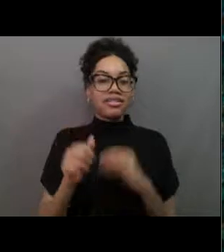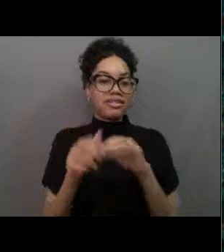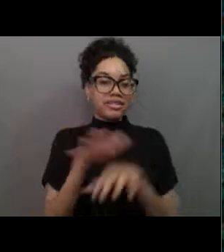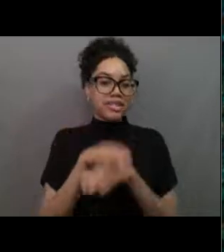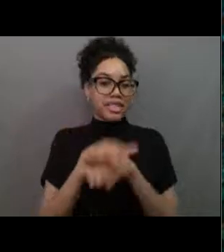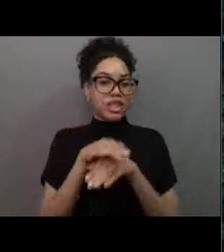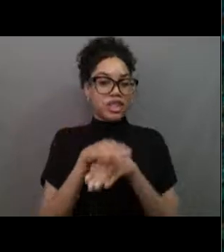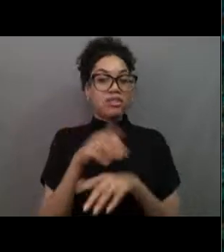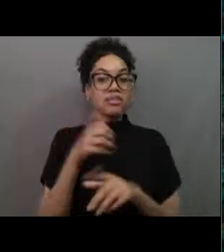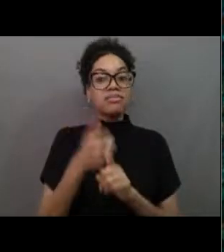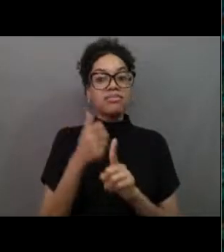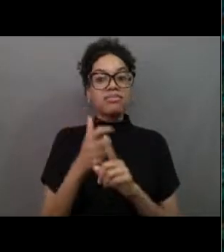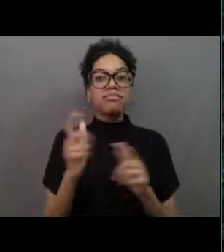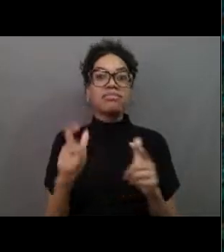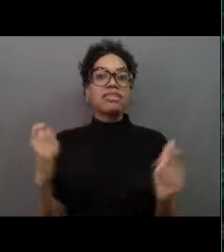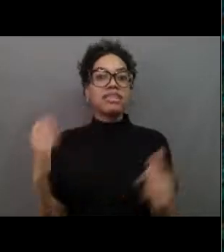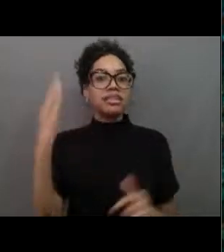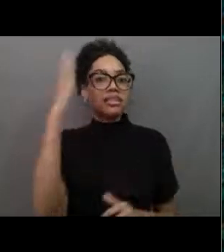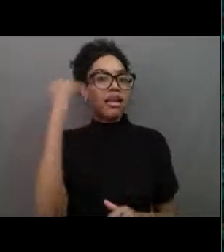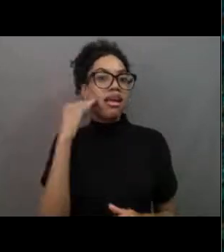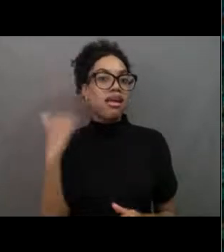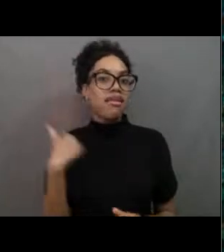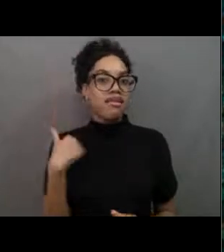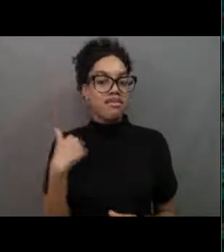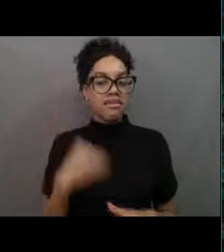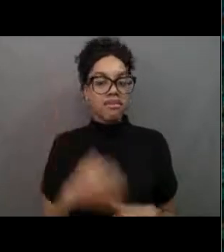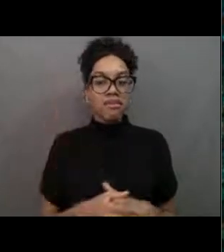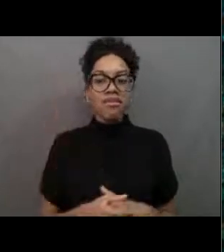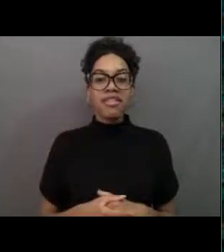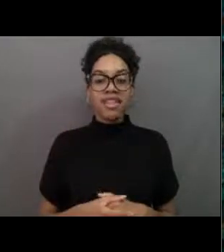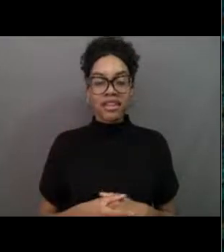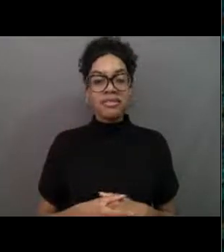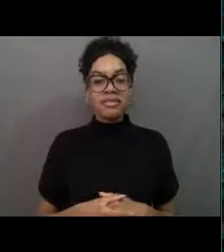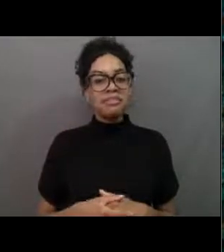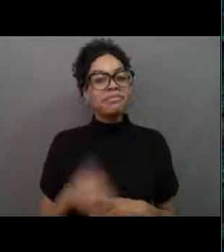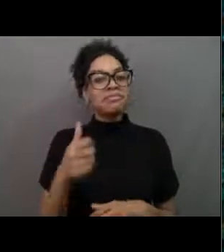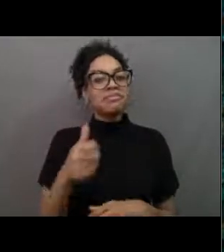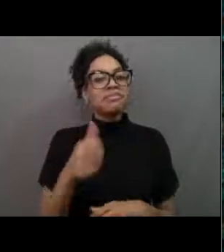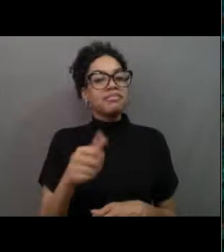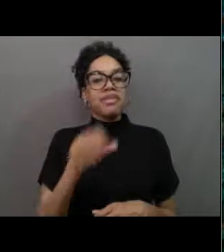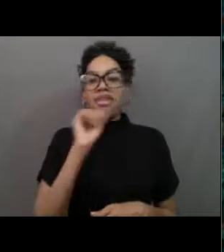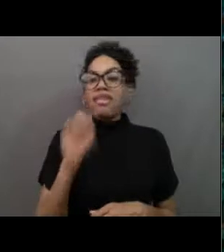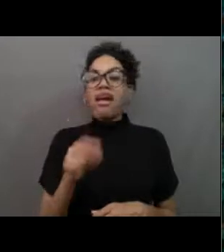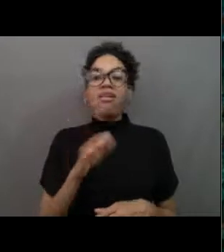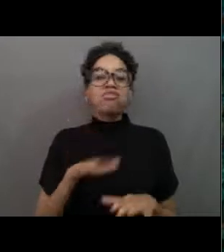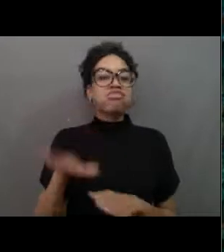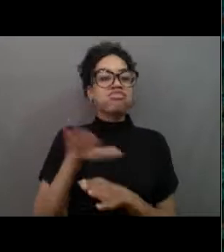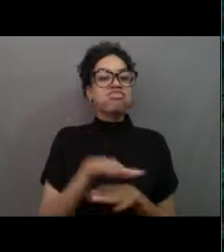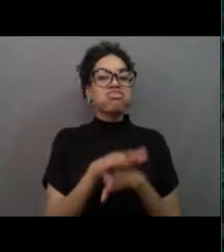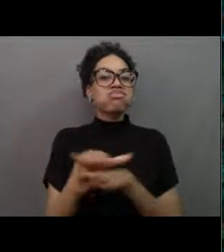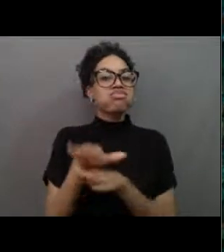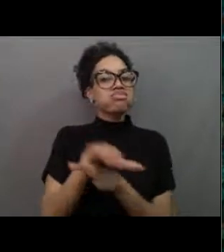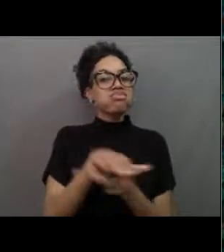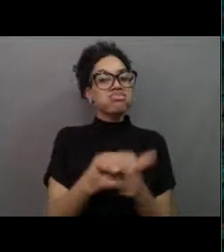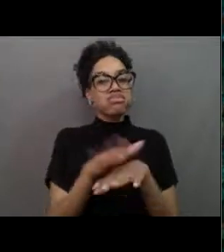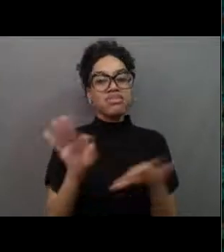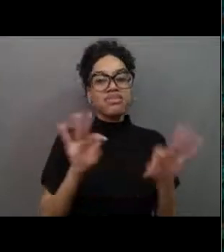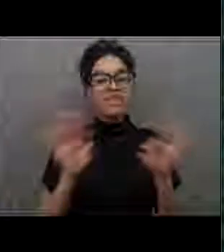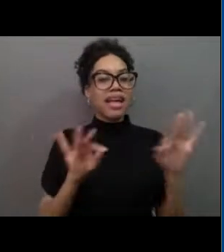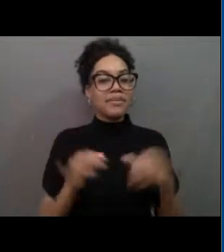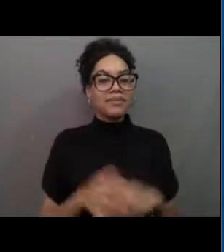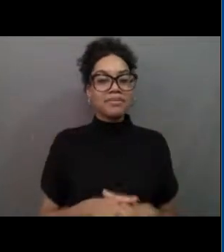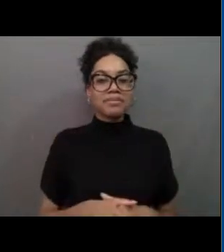head, and this species also loves to be in and around the reefs. It finds plenty to eat here. Beyond